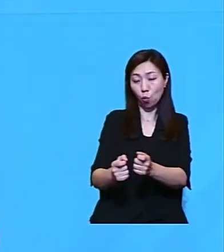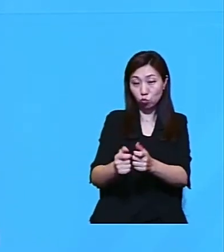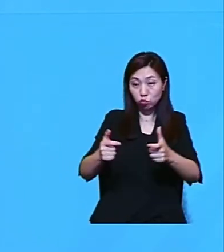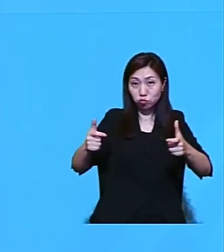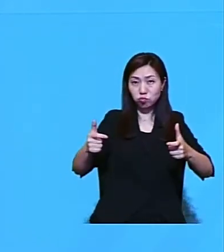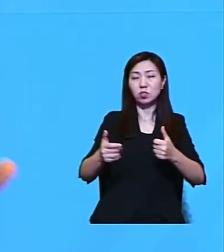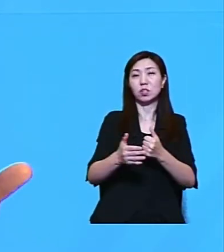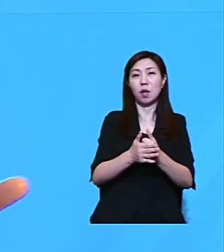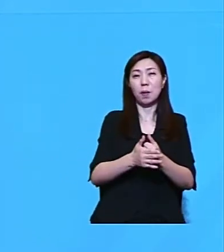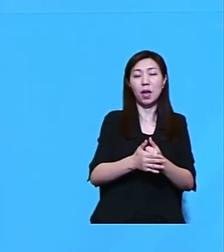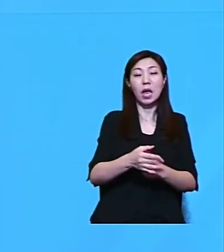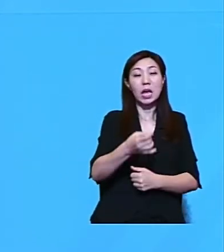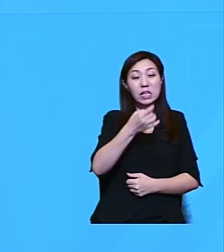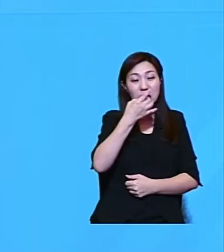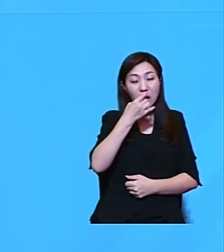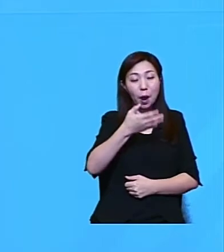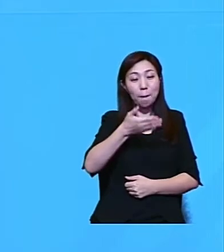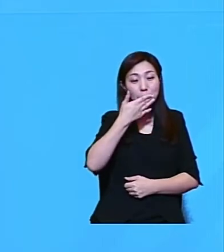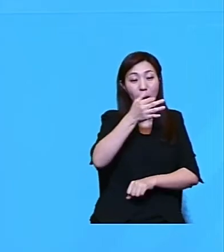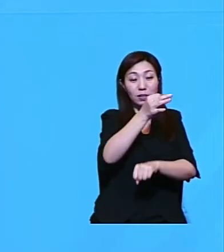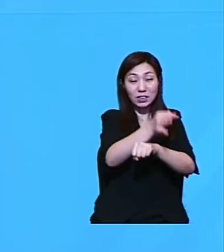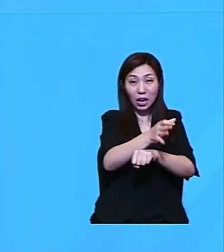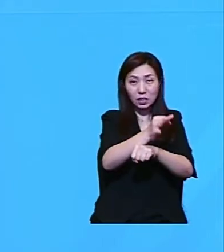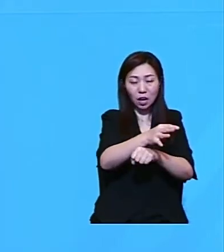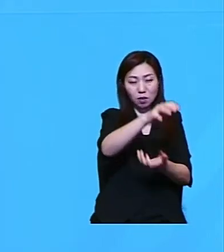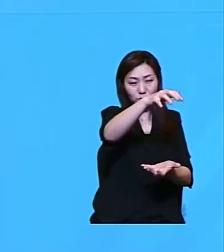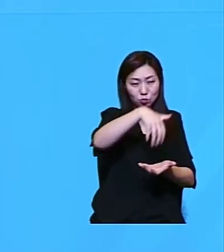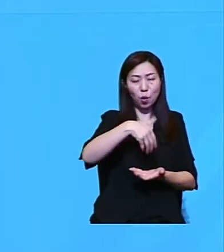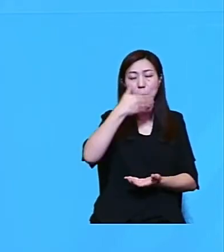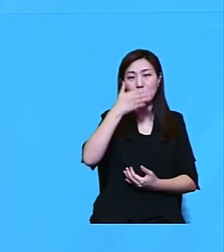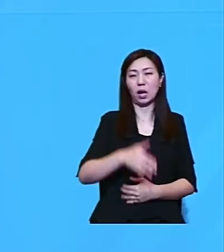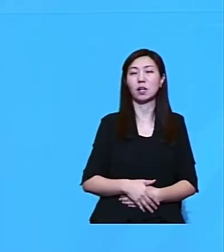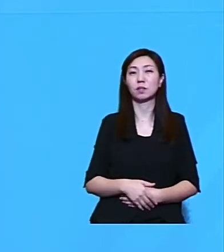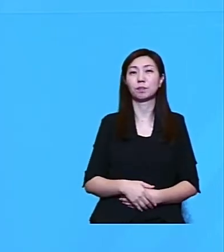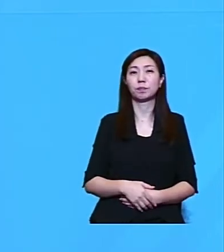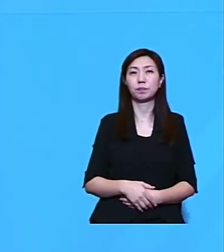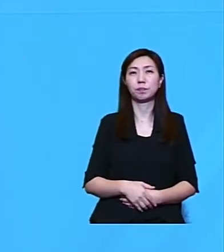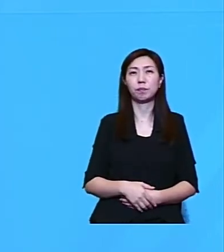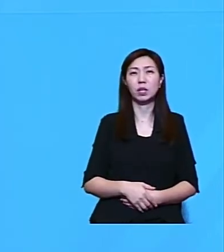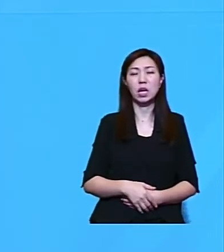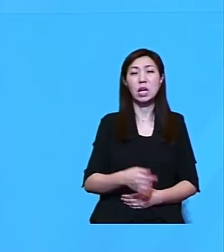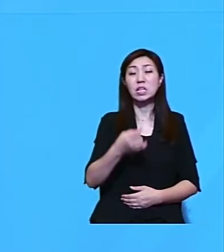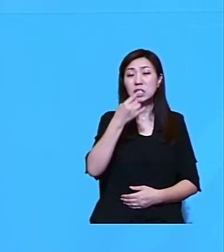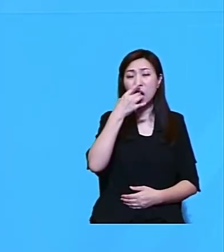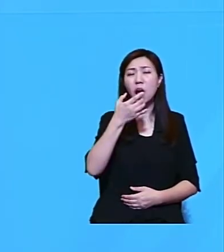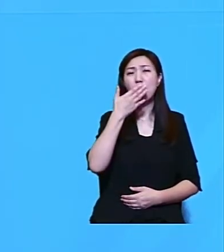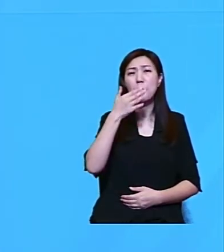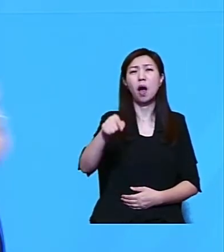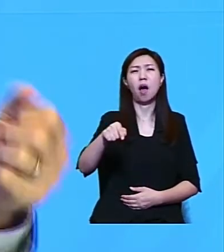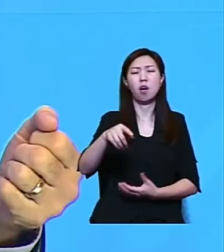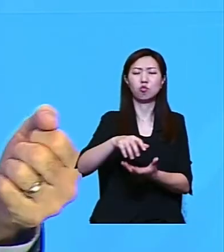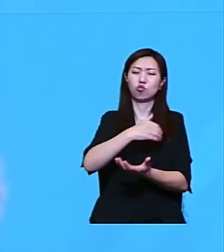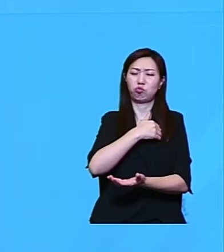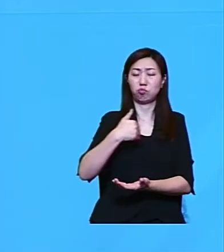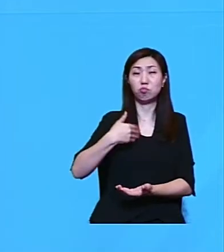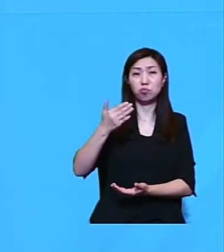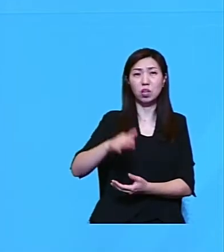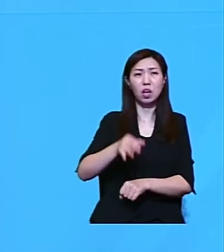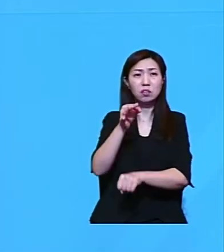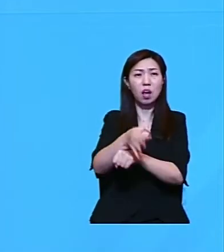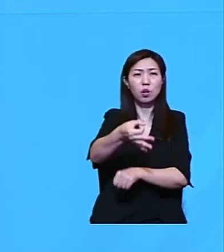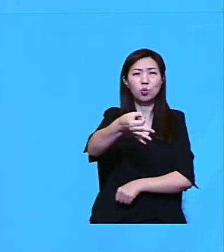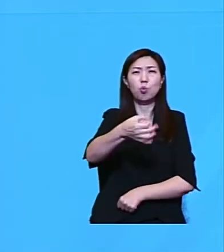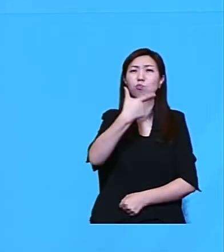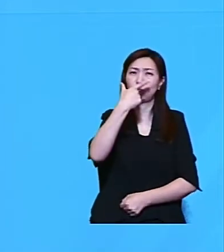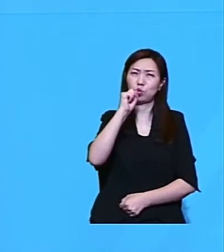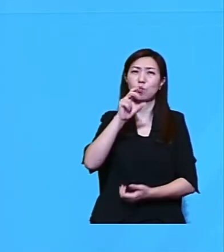there, but they need income to be able to have access to food. So I think climate smart agriculture, you have to unpack the box of what